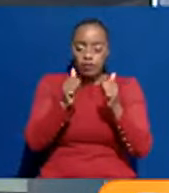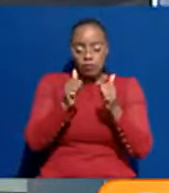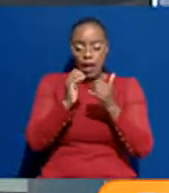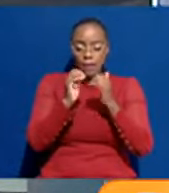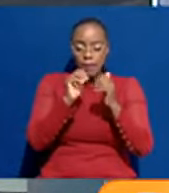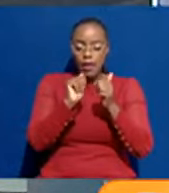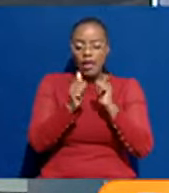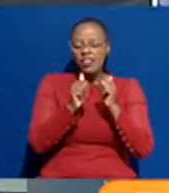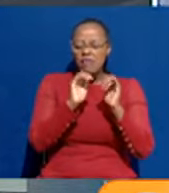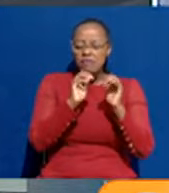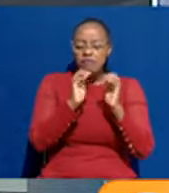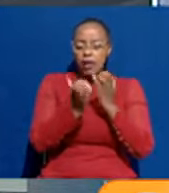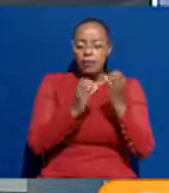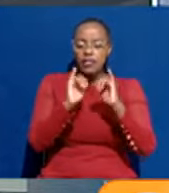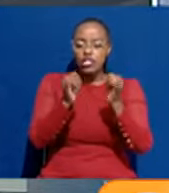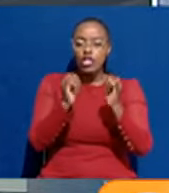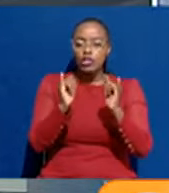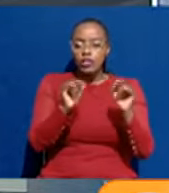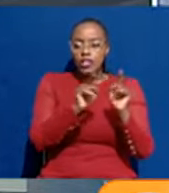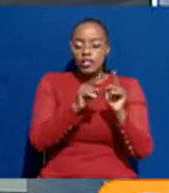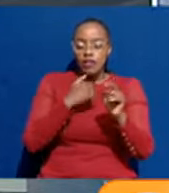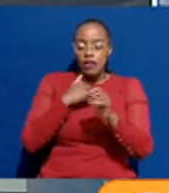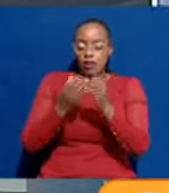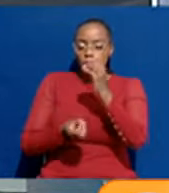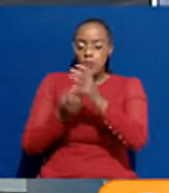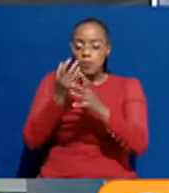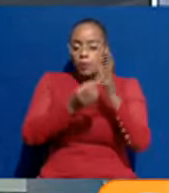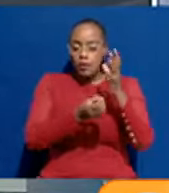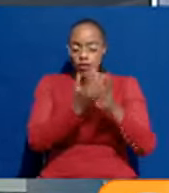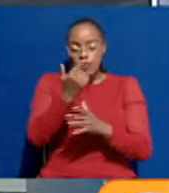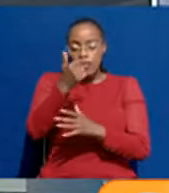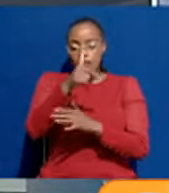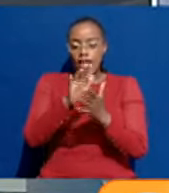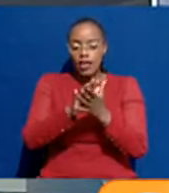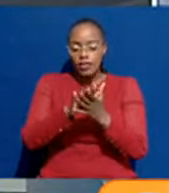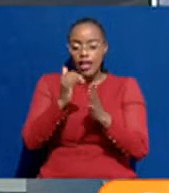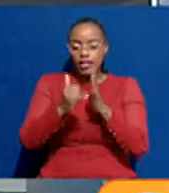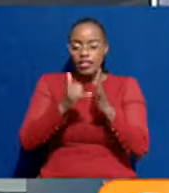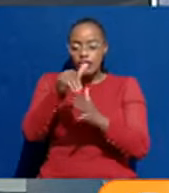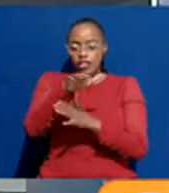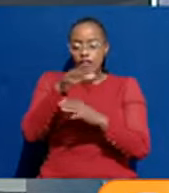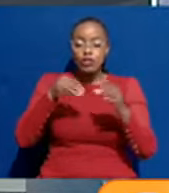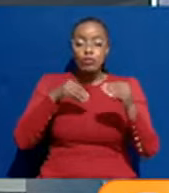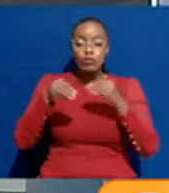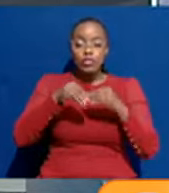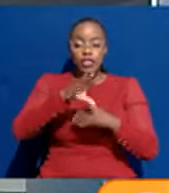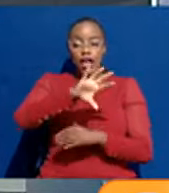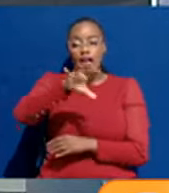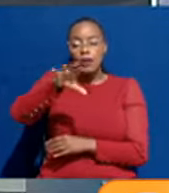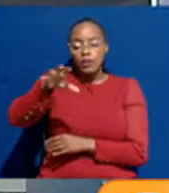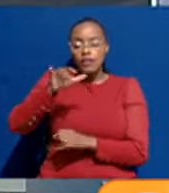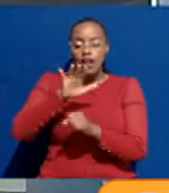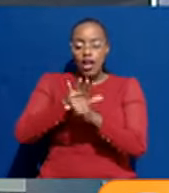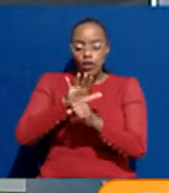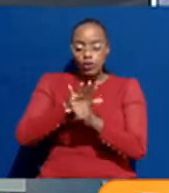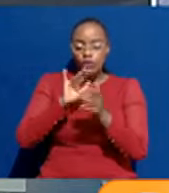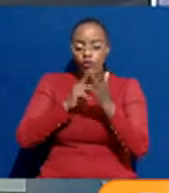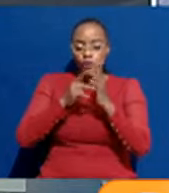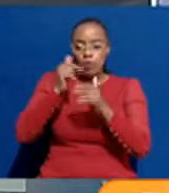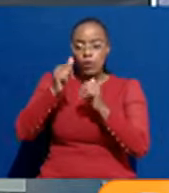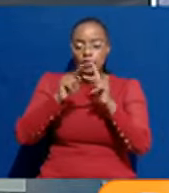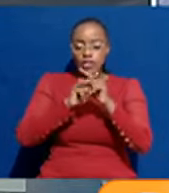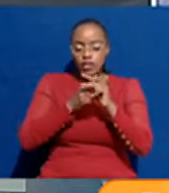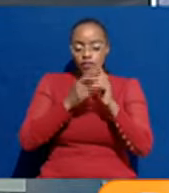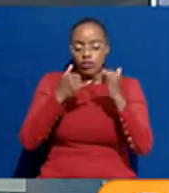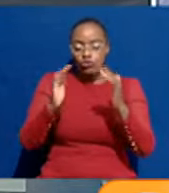Has officially kickstarted the construction of a multi-million aggregation and industrial park in Busia County, one of the many flagship projects initiated